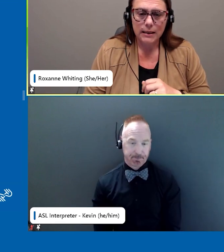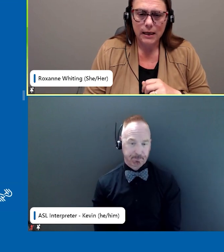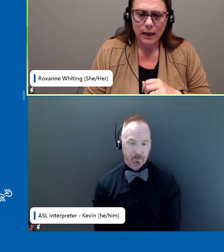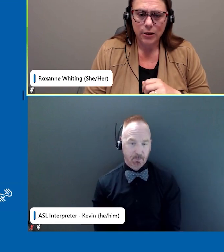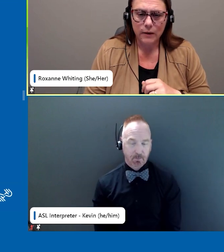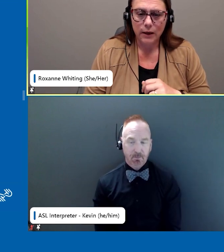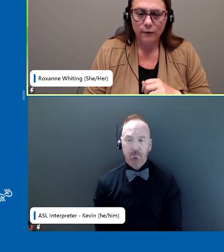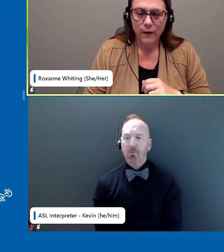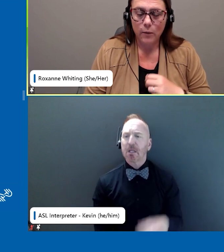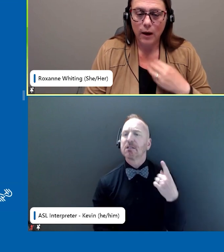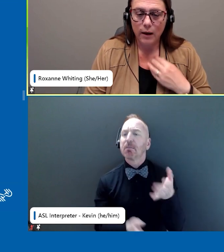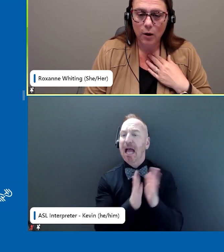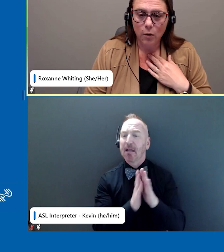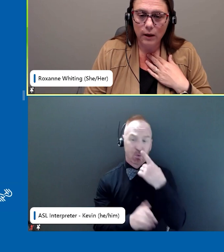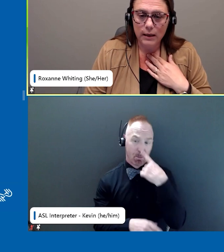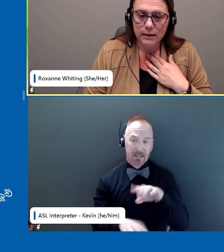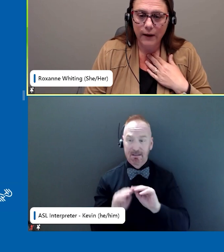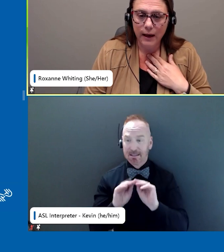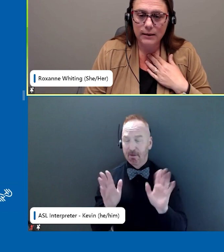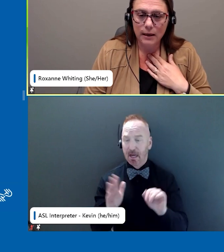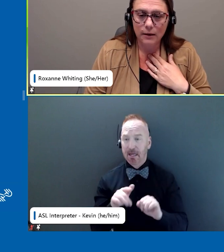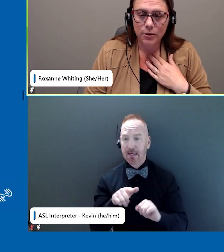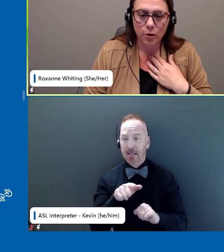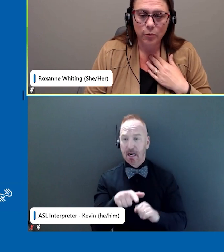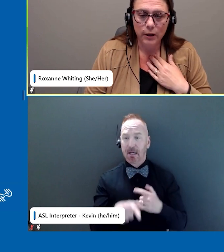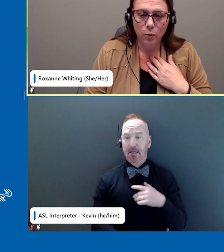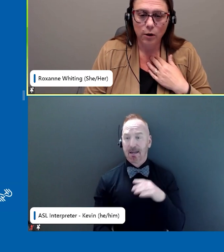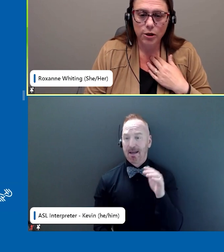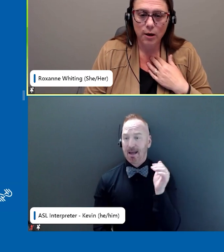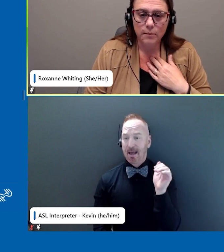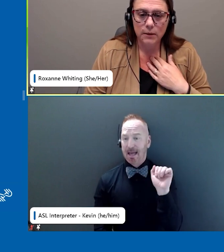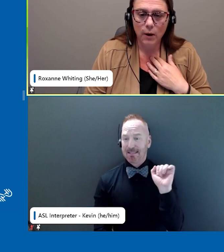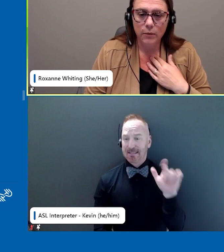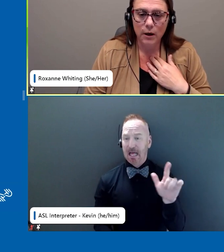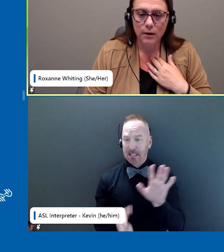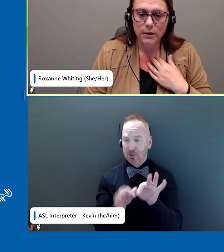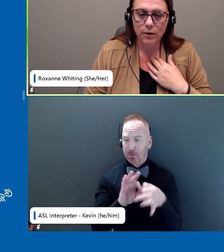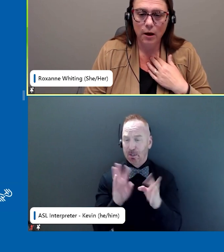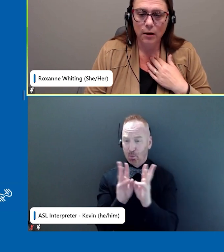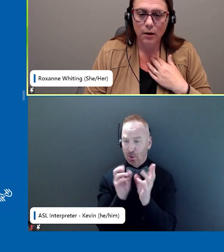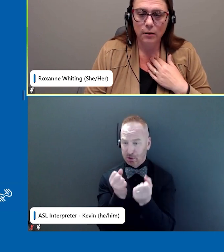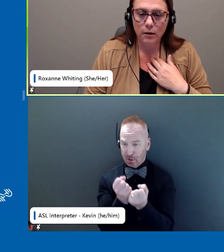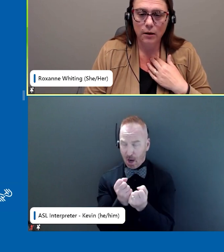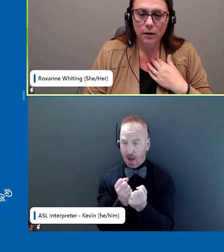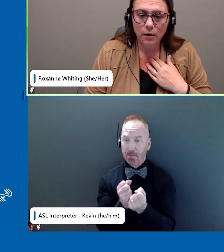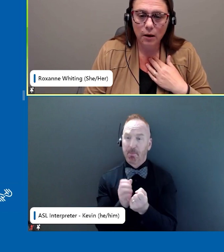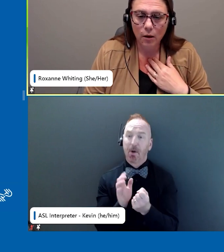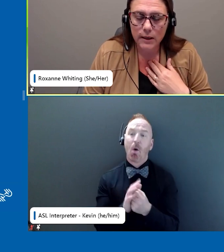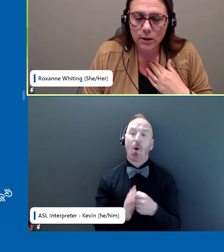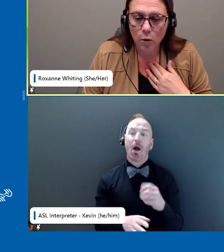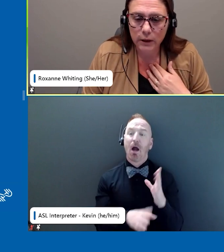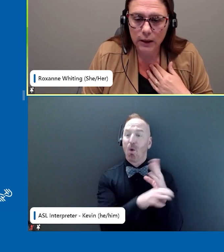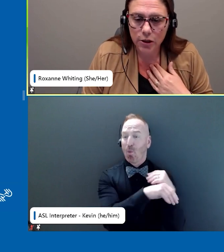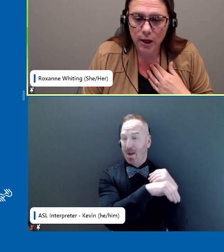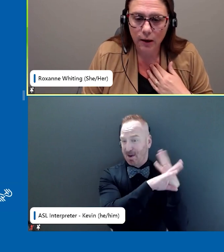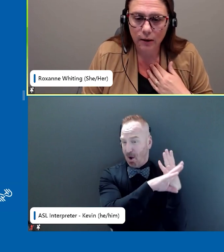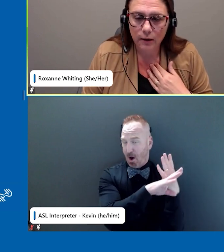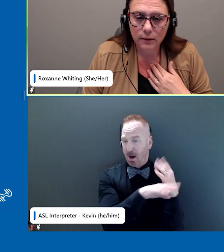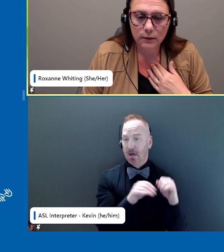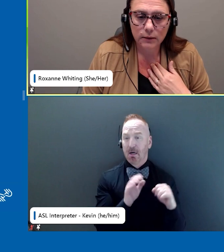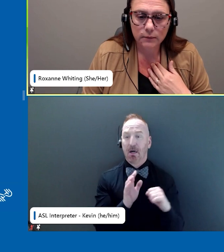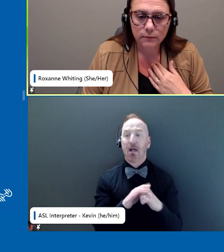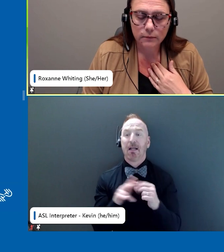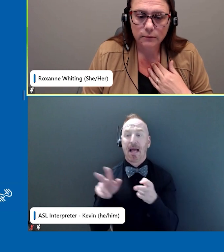Someone is asking, can you clarify why recordings of ASL interpreted workshops and webinars are not always openly